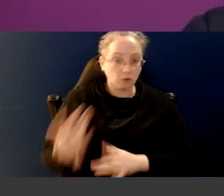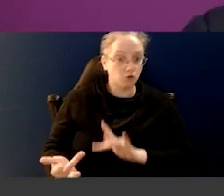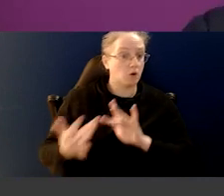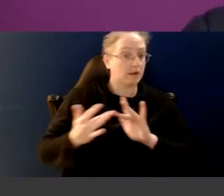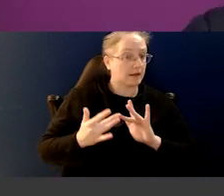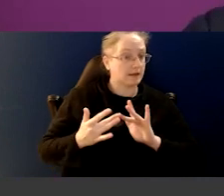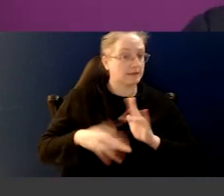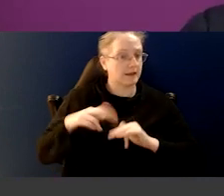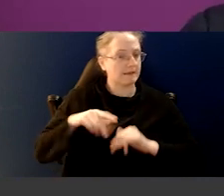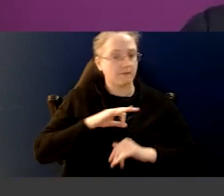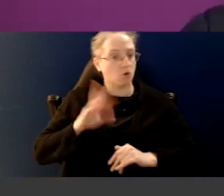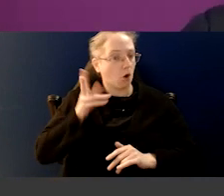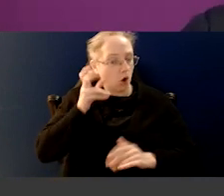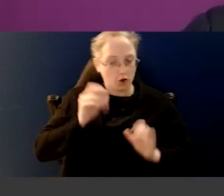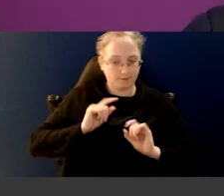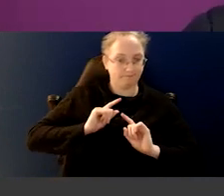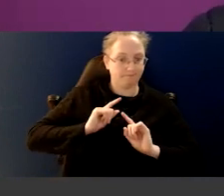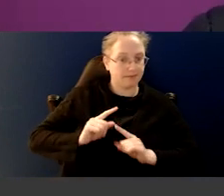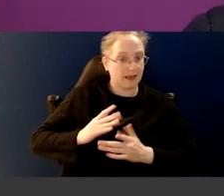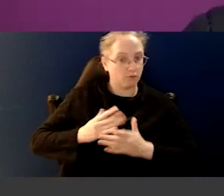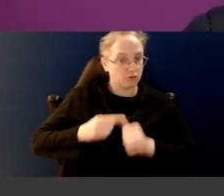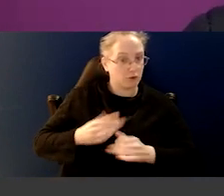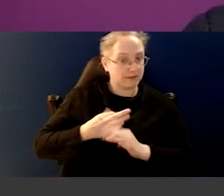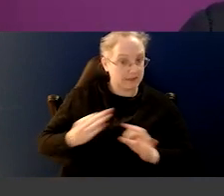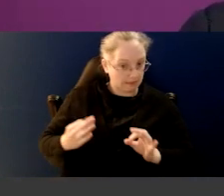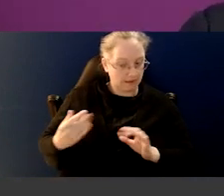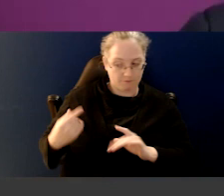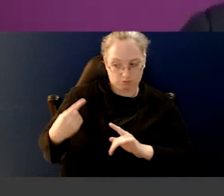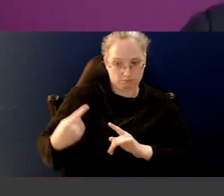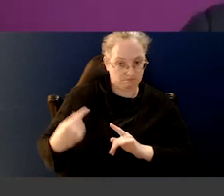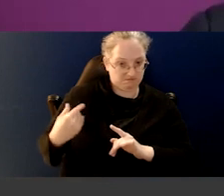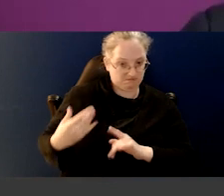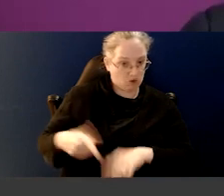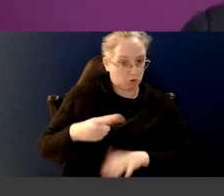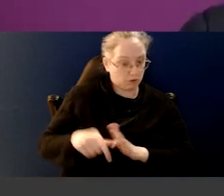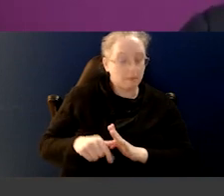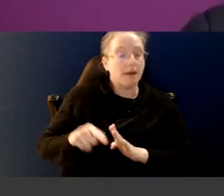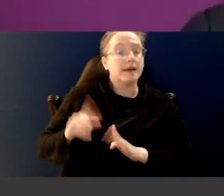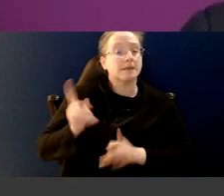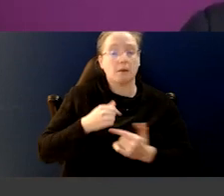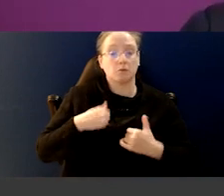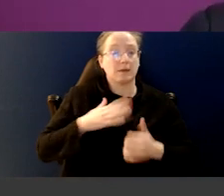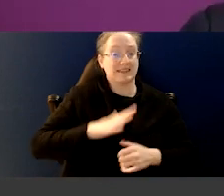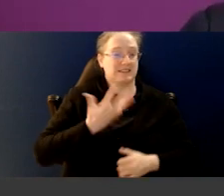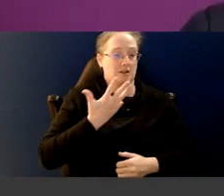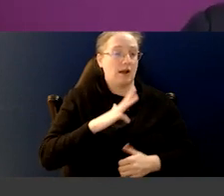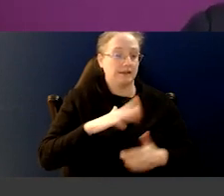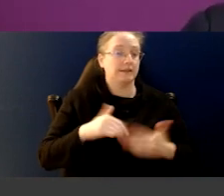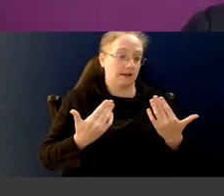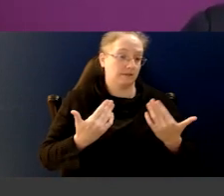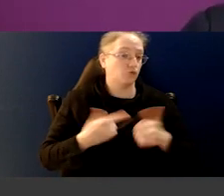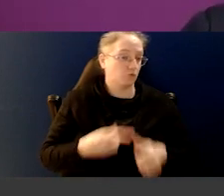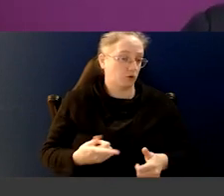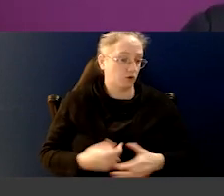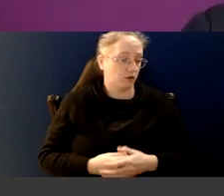they haven't heard. Sometimes it might take up to 90 days or more. And we